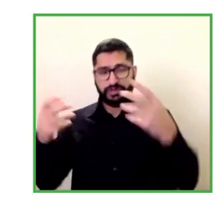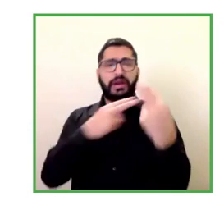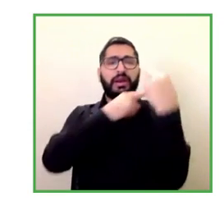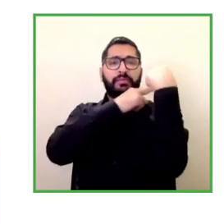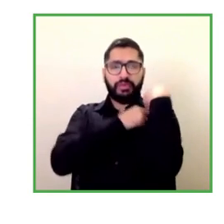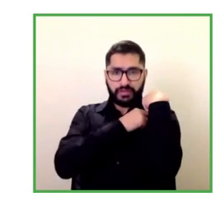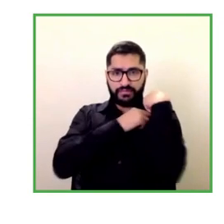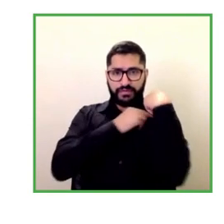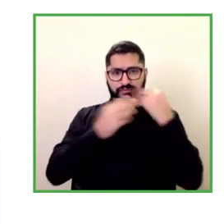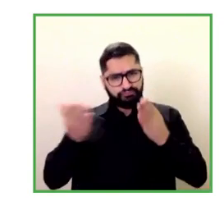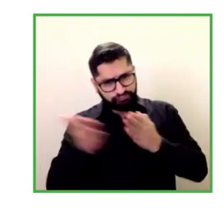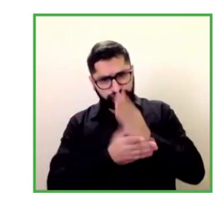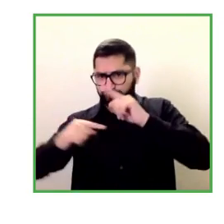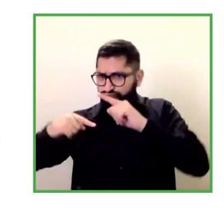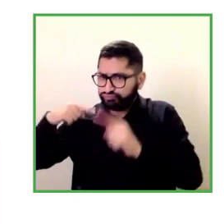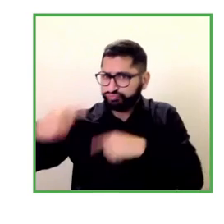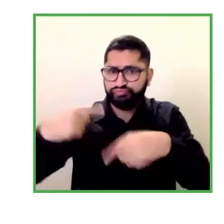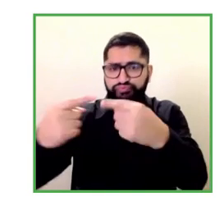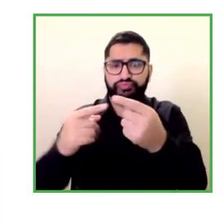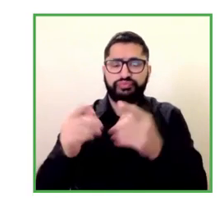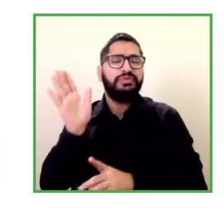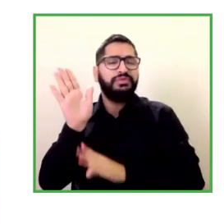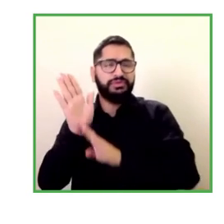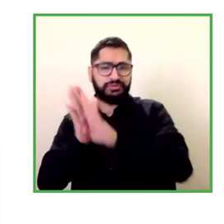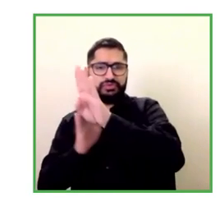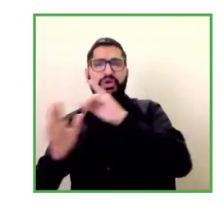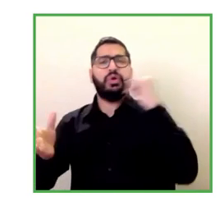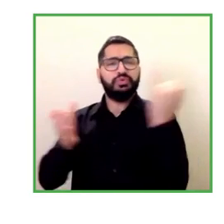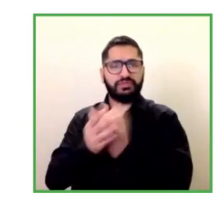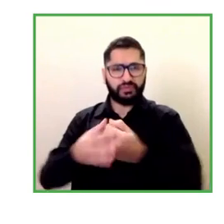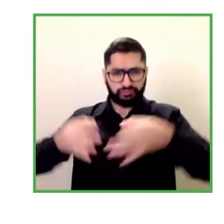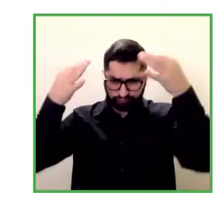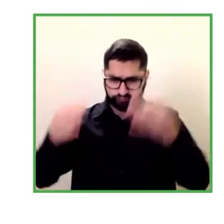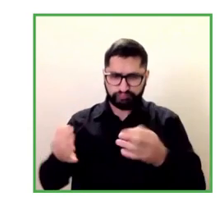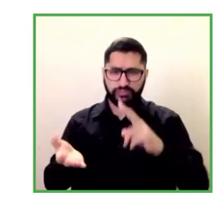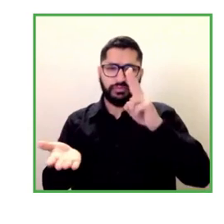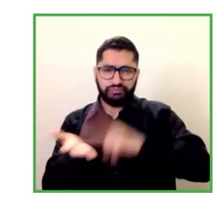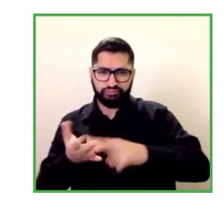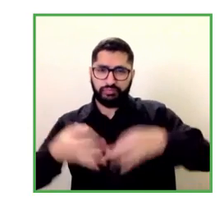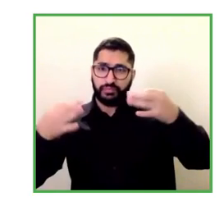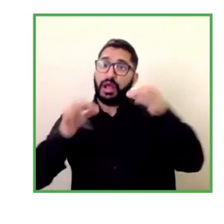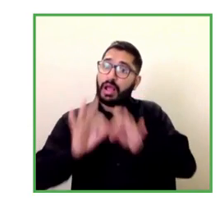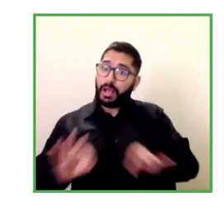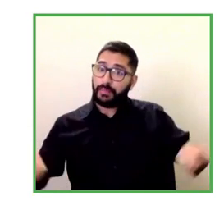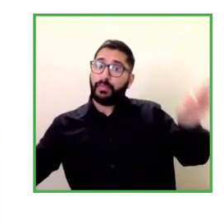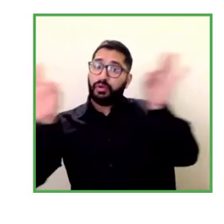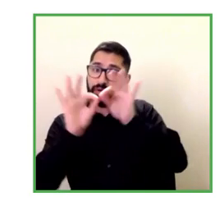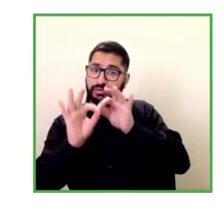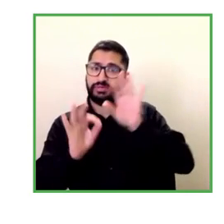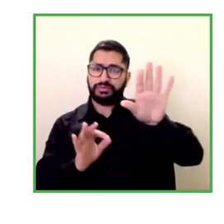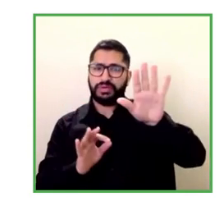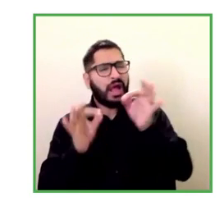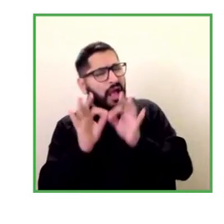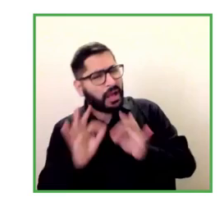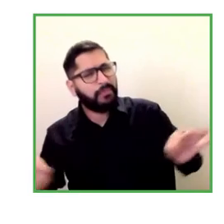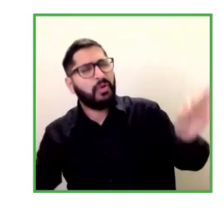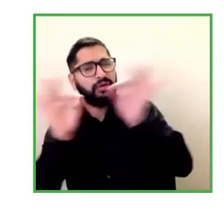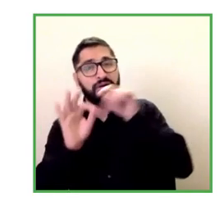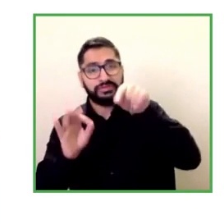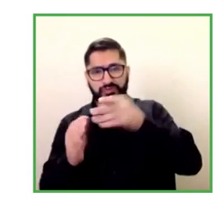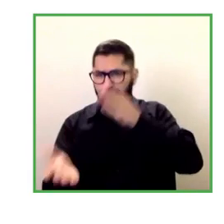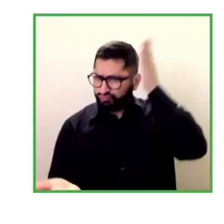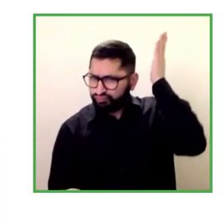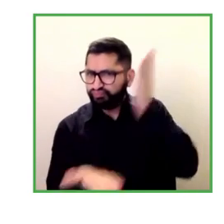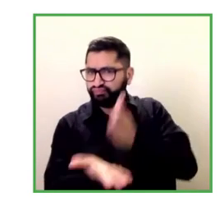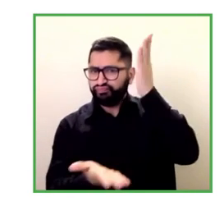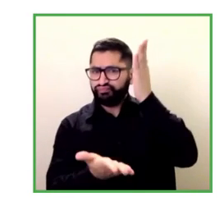of inclusion within organizations. This is key, and it means a tremendous step for society, very huge. This is being demanded because it